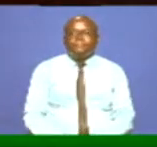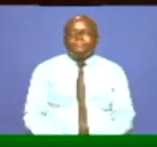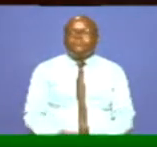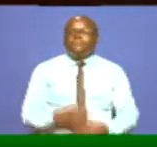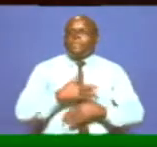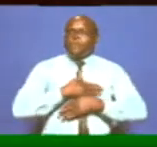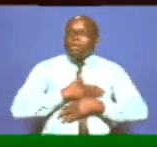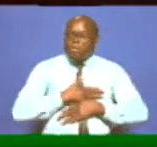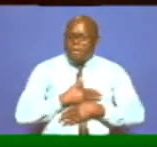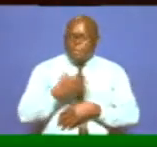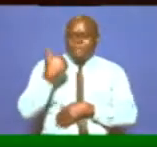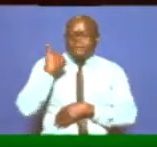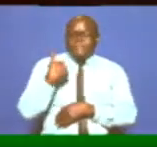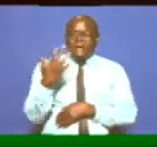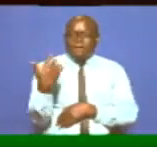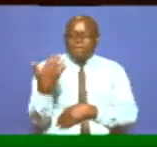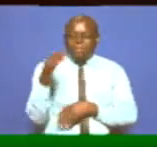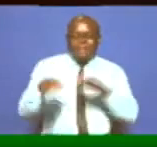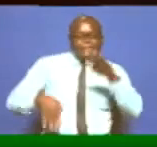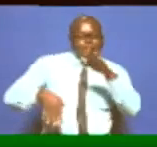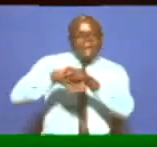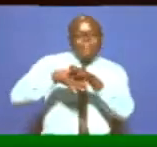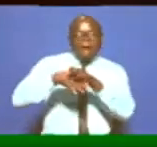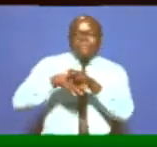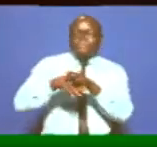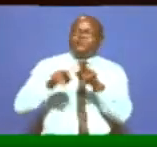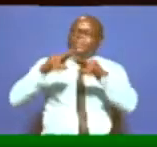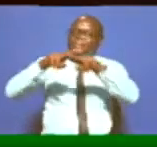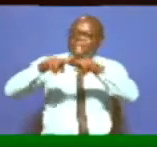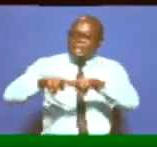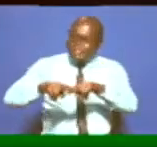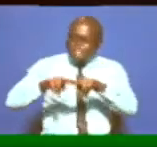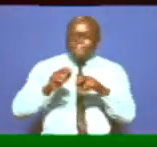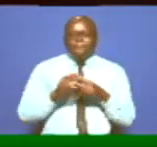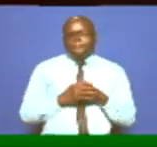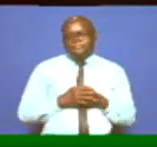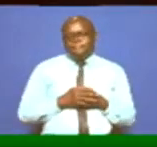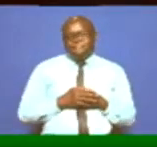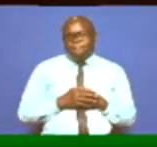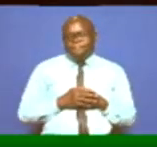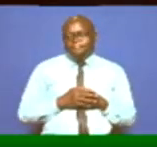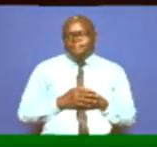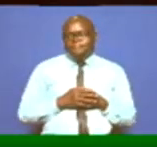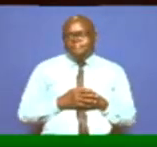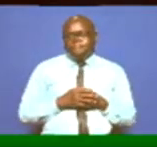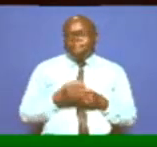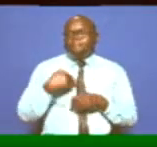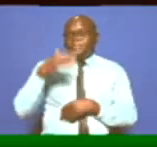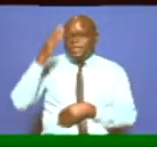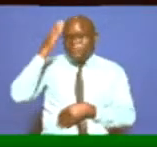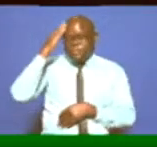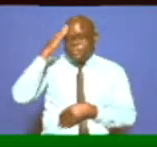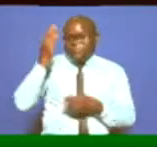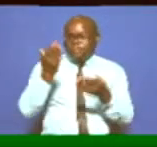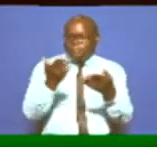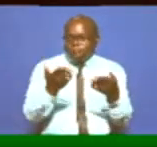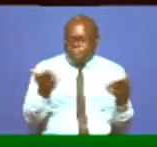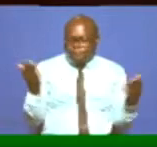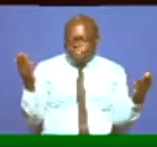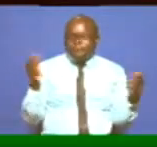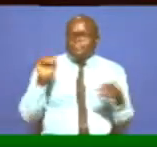Honorable Sankok. Send him out. Take your seat, Honorable Sankok. And, you know,